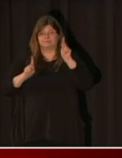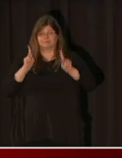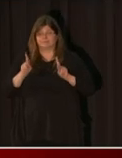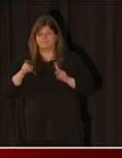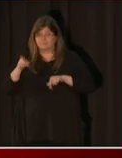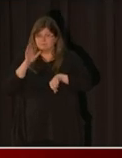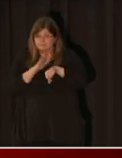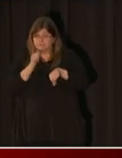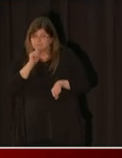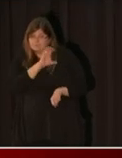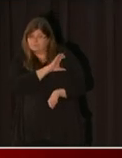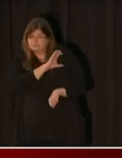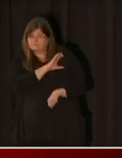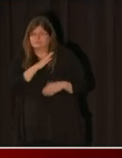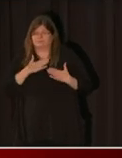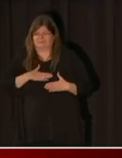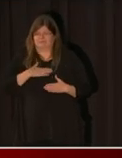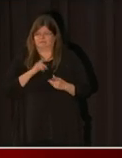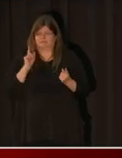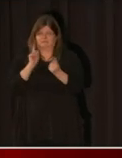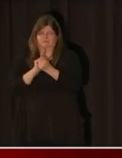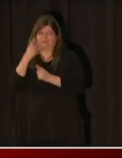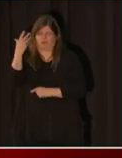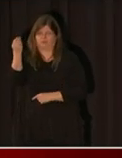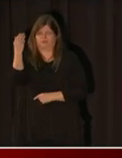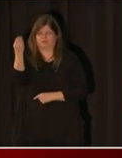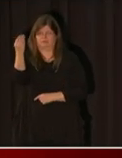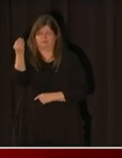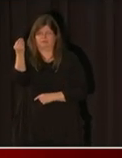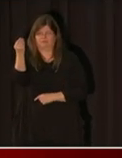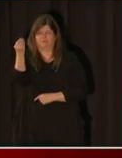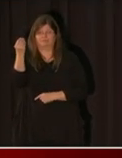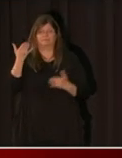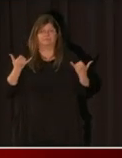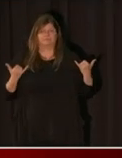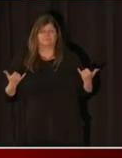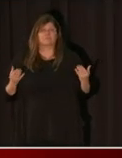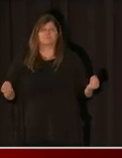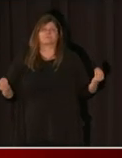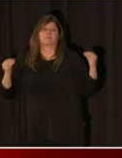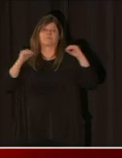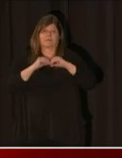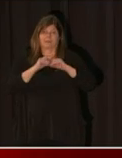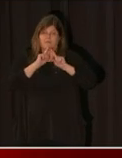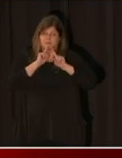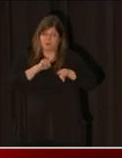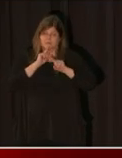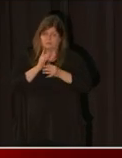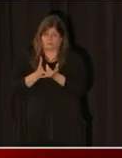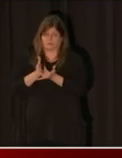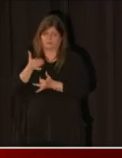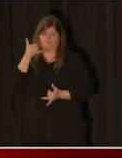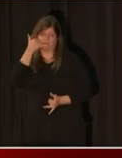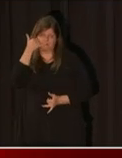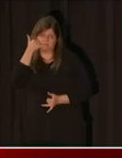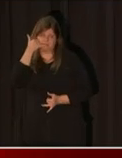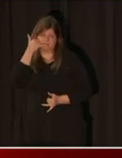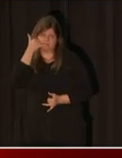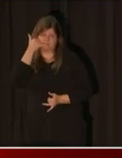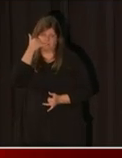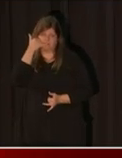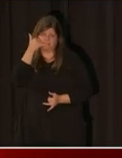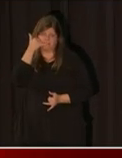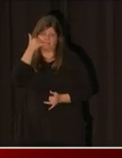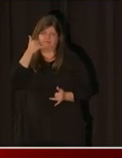We've had more calls that are taken by our telephone reporting unit. We've increased the types of calls that are transferred